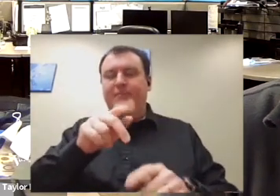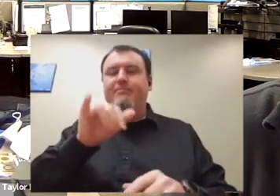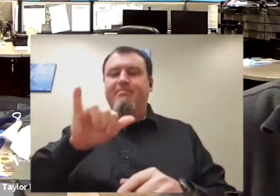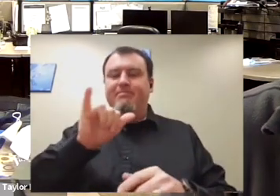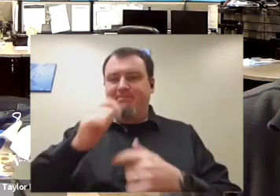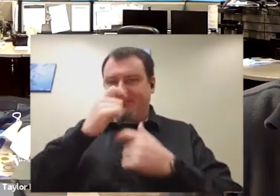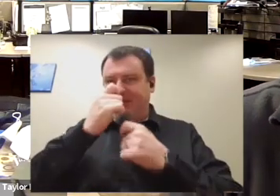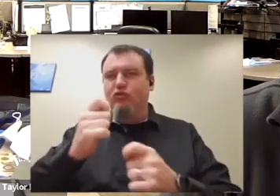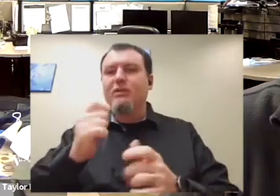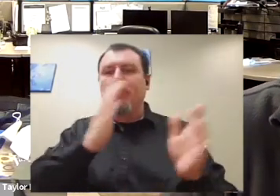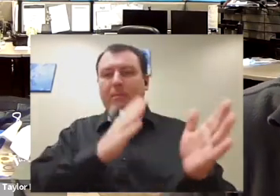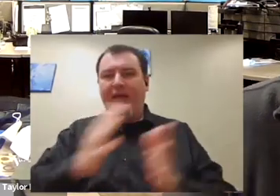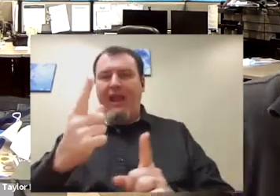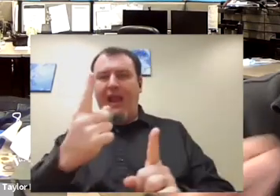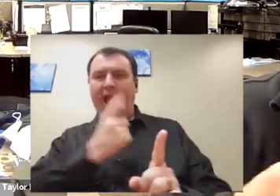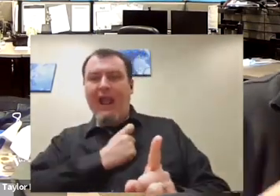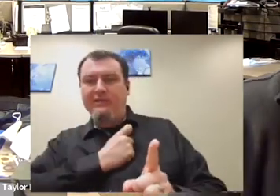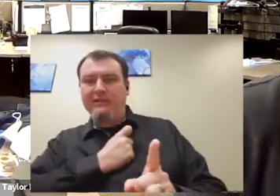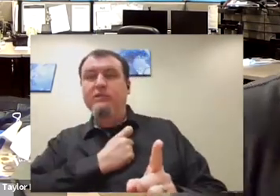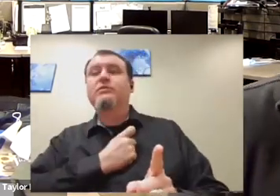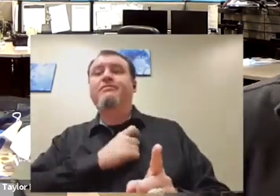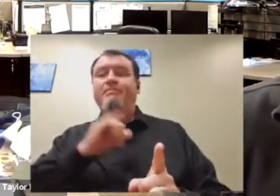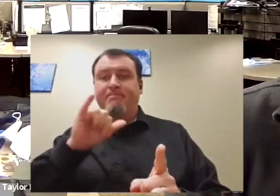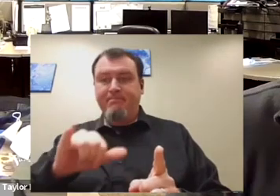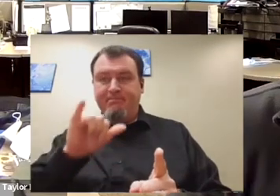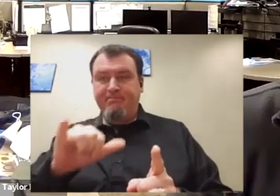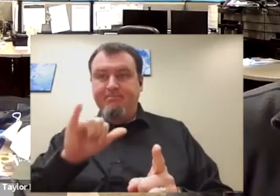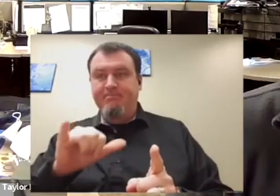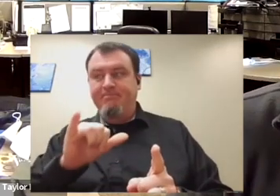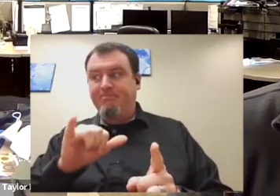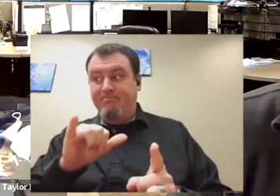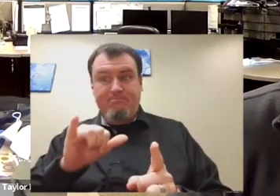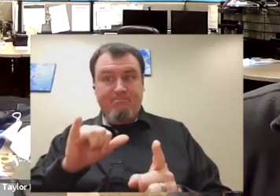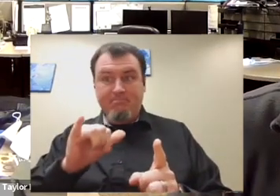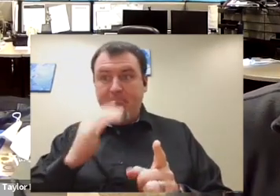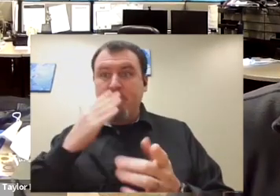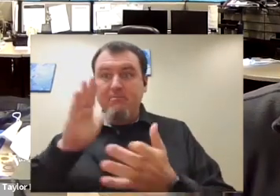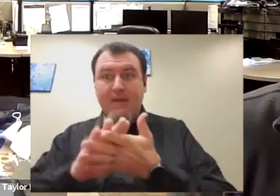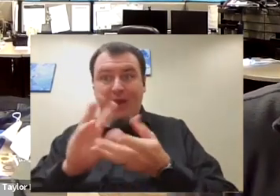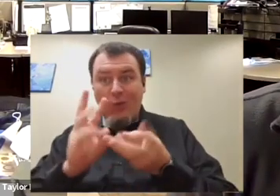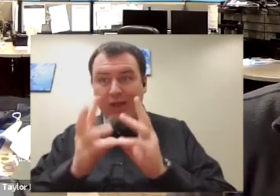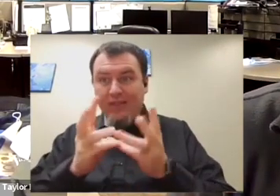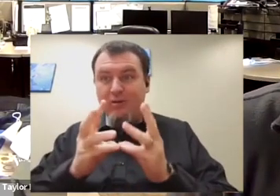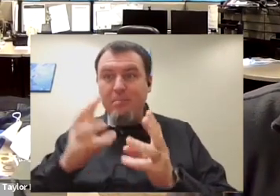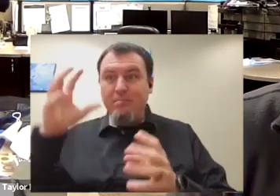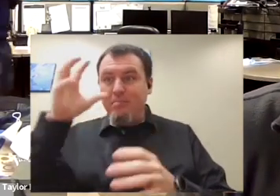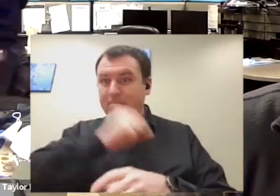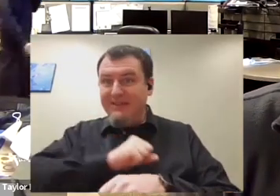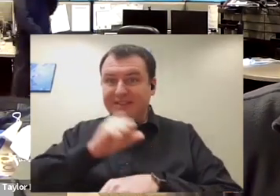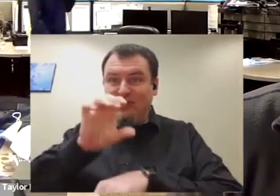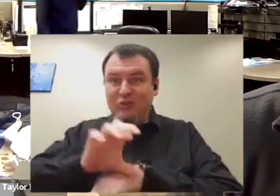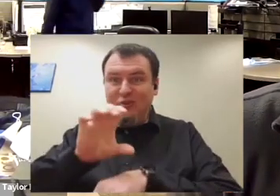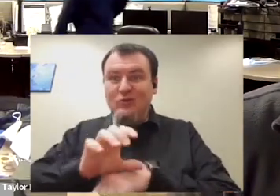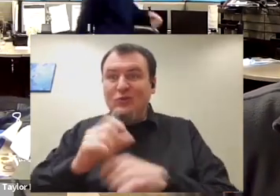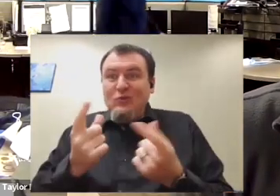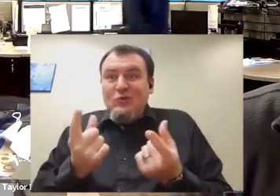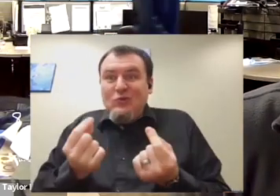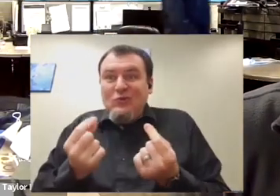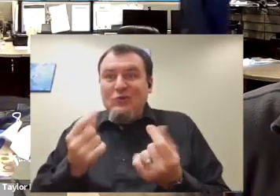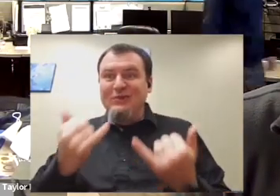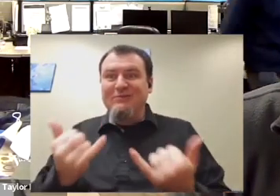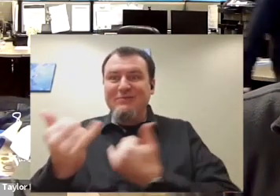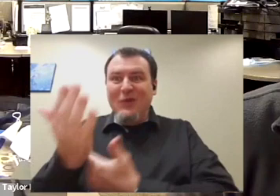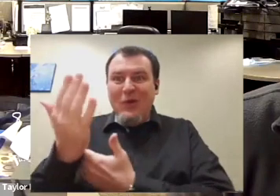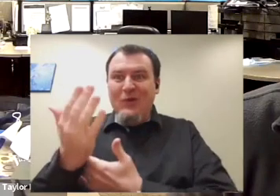obviously, churches being affected too, not just individuals. So that's interesting. I was definitely going to ask you about that. Was there